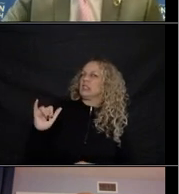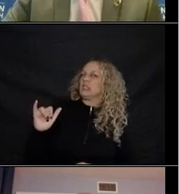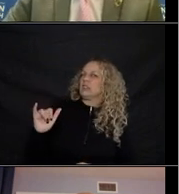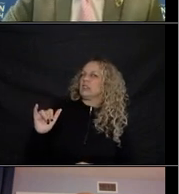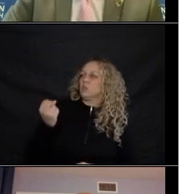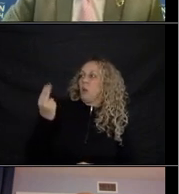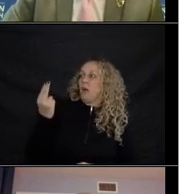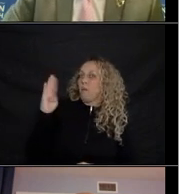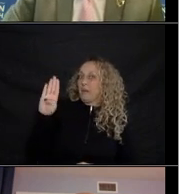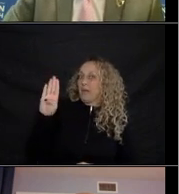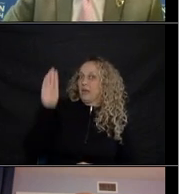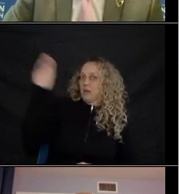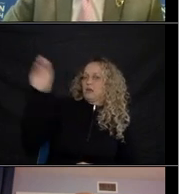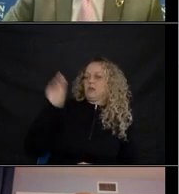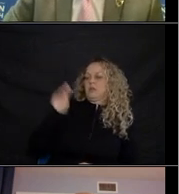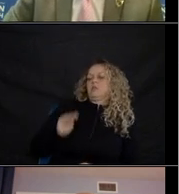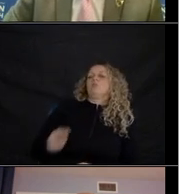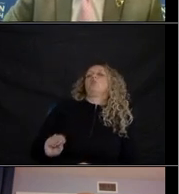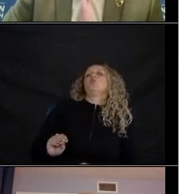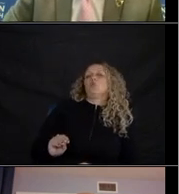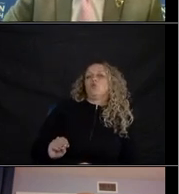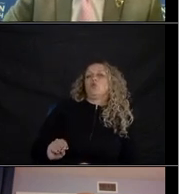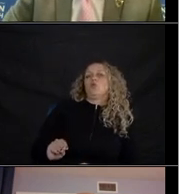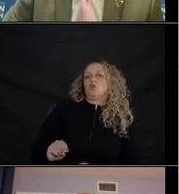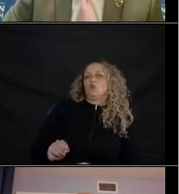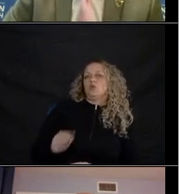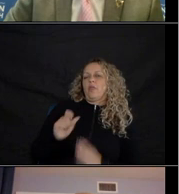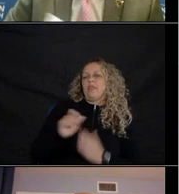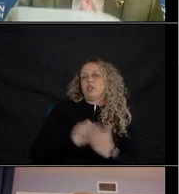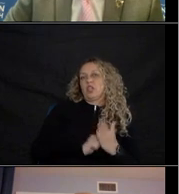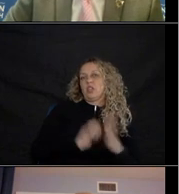12B, but it's just moved up on the agenda.